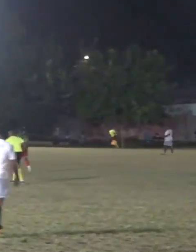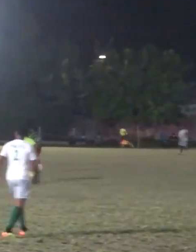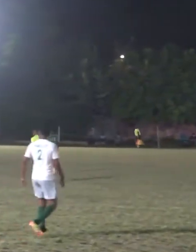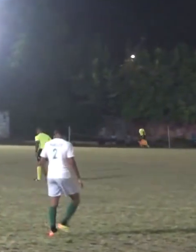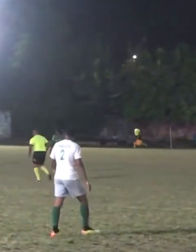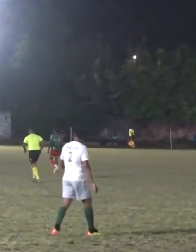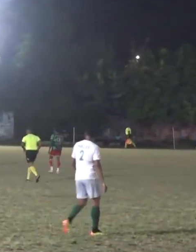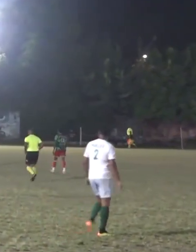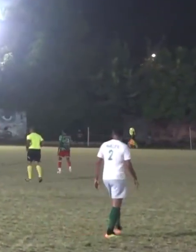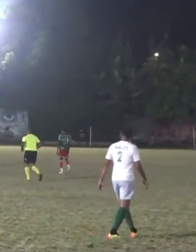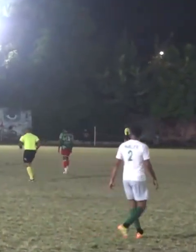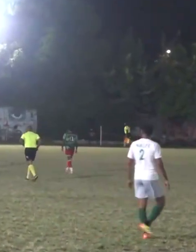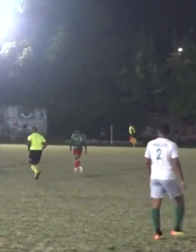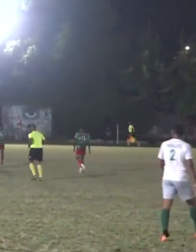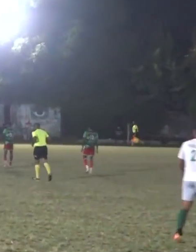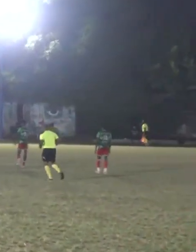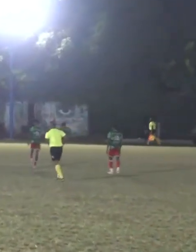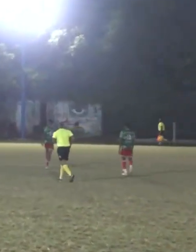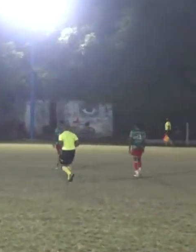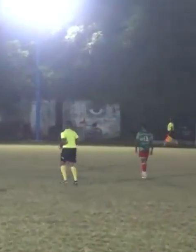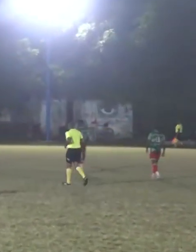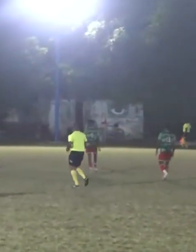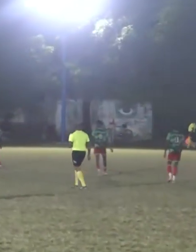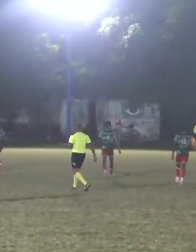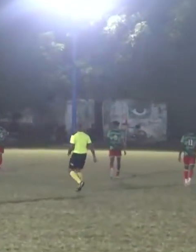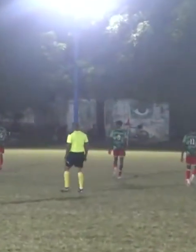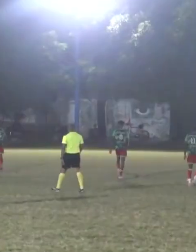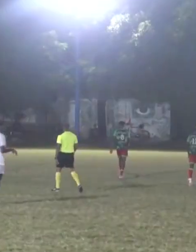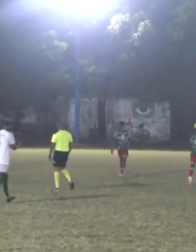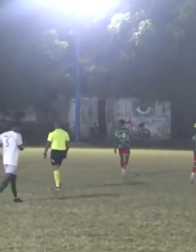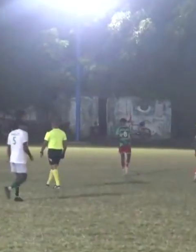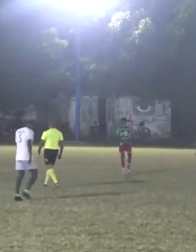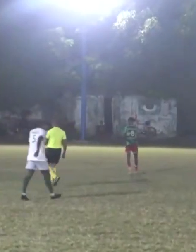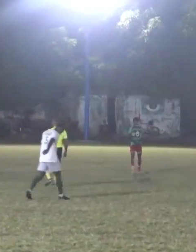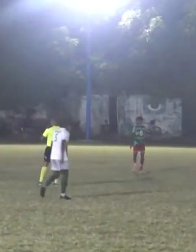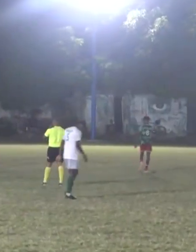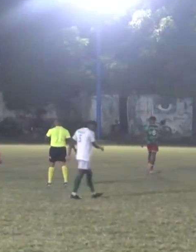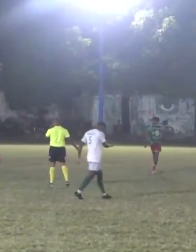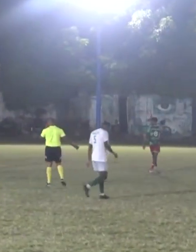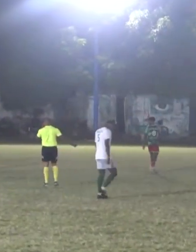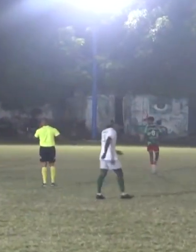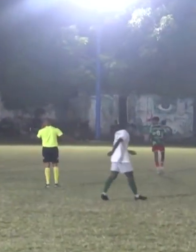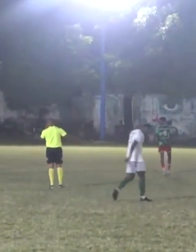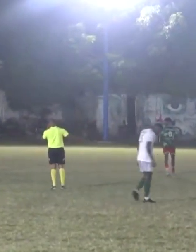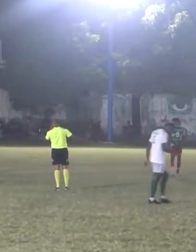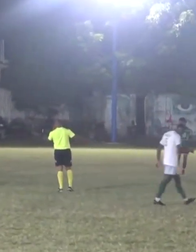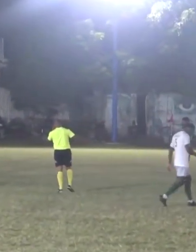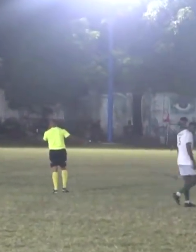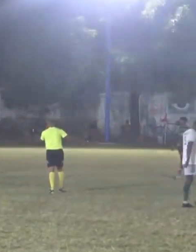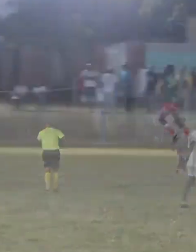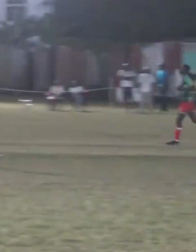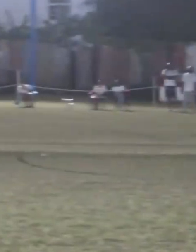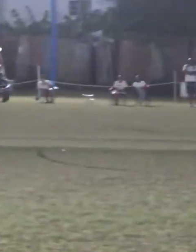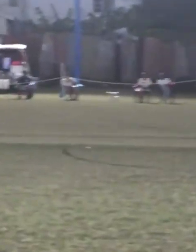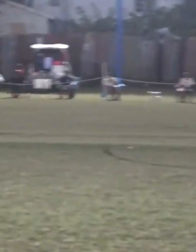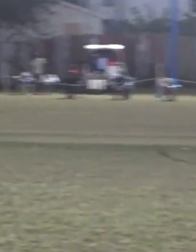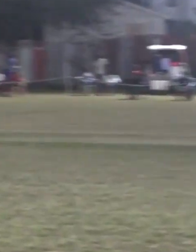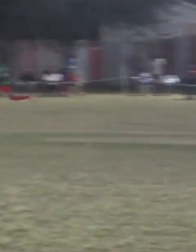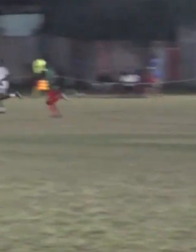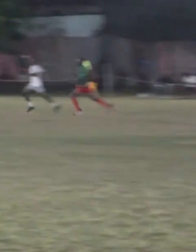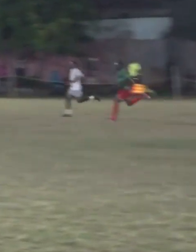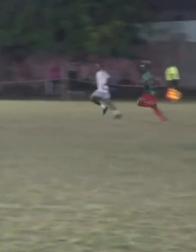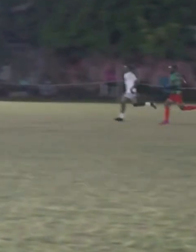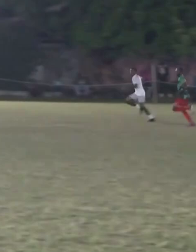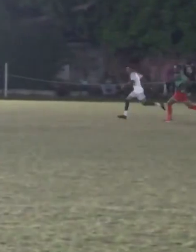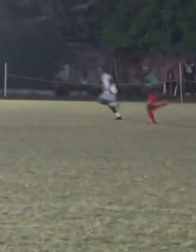to strike, but when he got the pass, instead it was a done deal. Short's second, Wales fourth. He would account for the